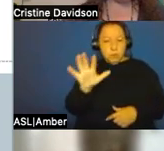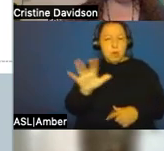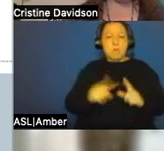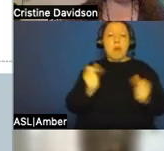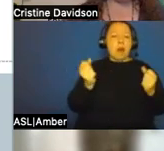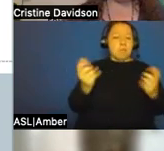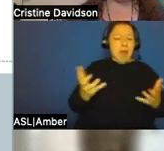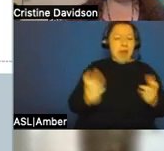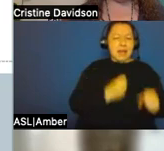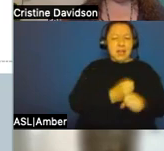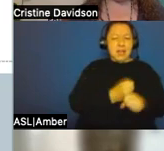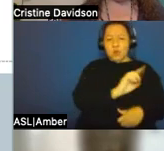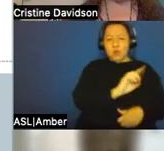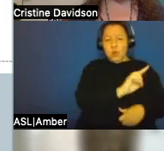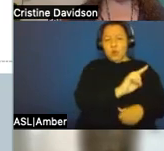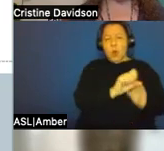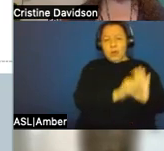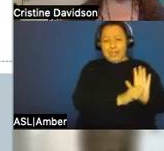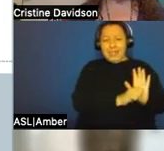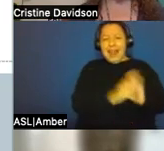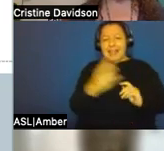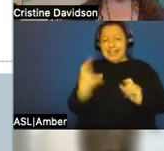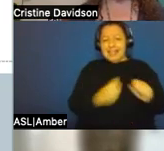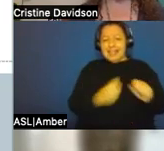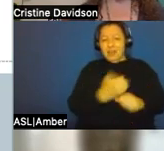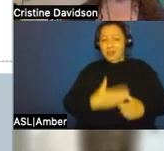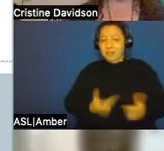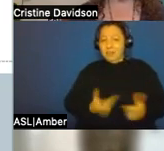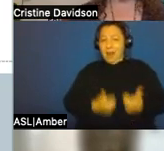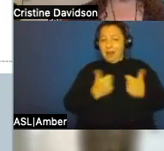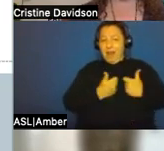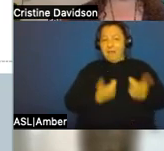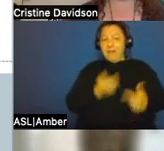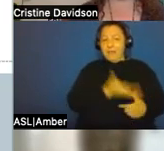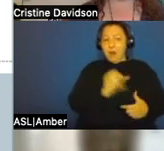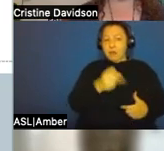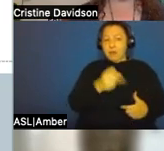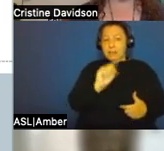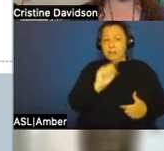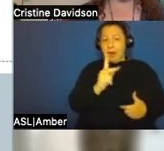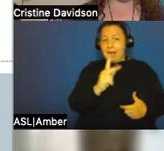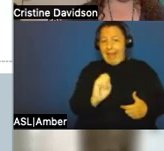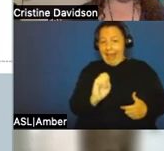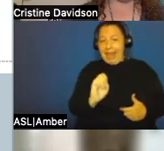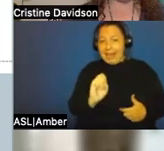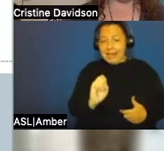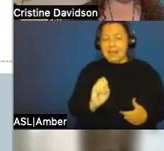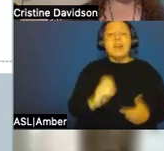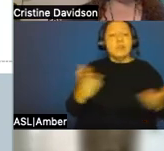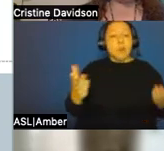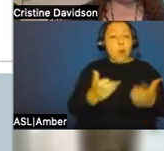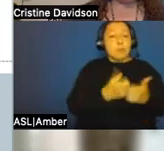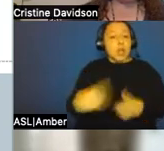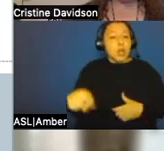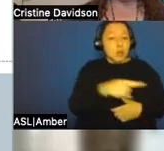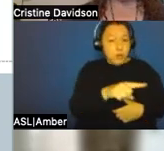16 years of my life I lived on the reservation at Spirit Lake. So I say welcome to each and every one of you. I